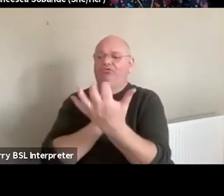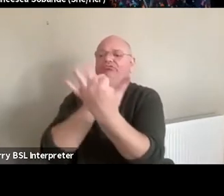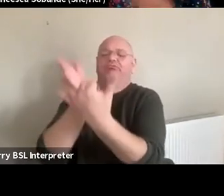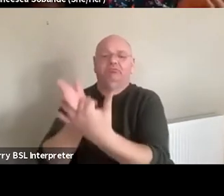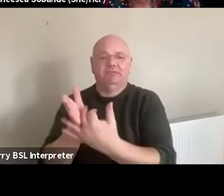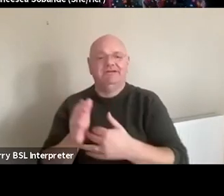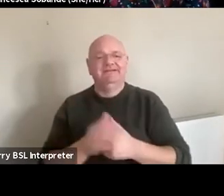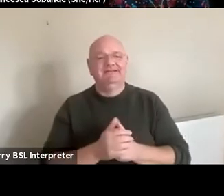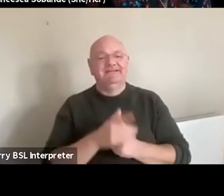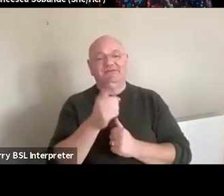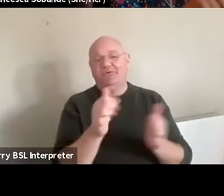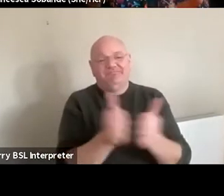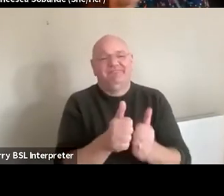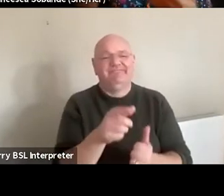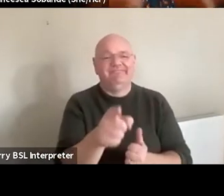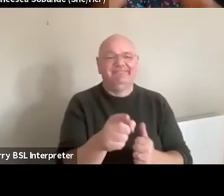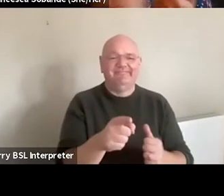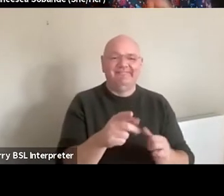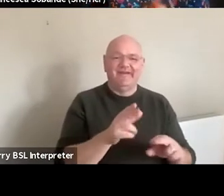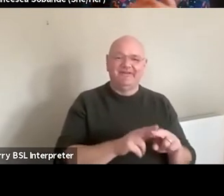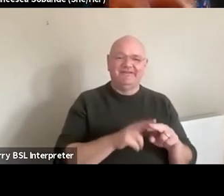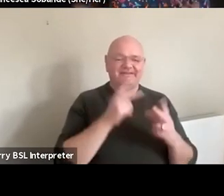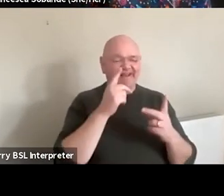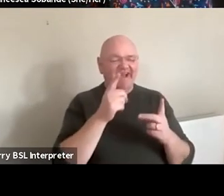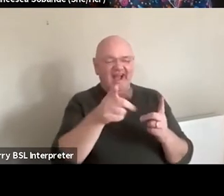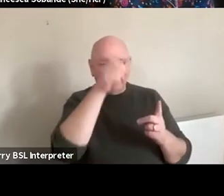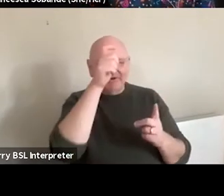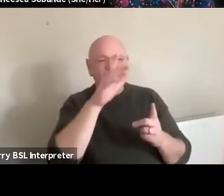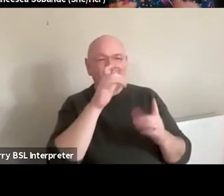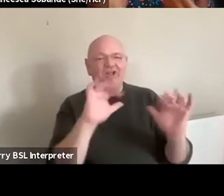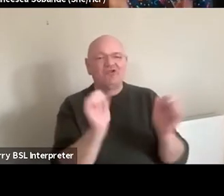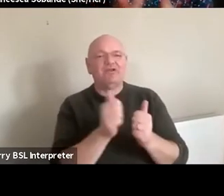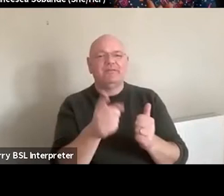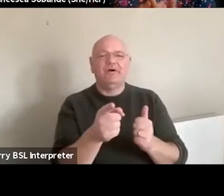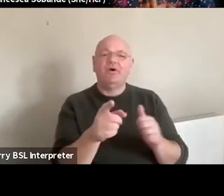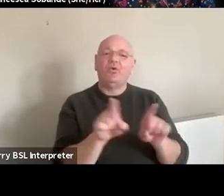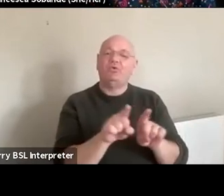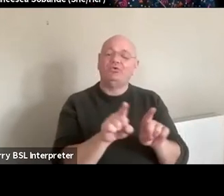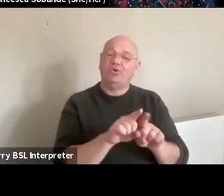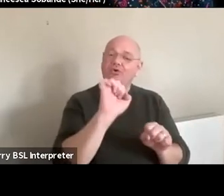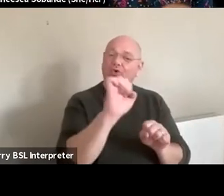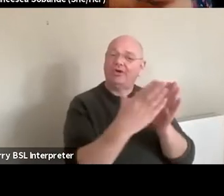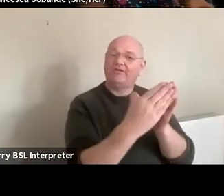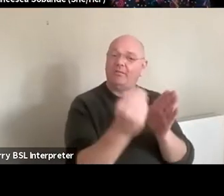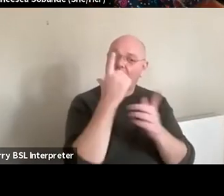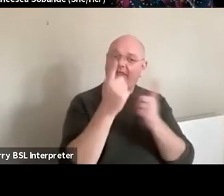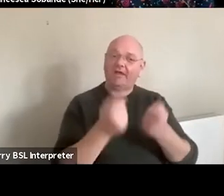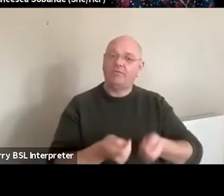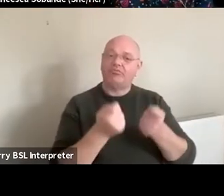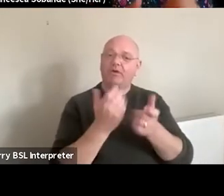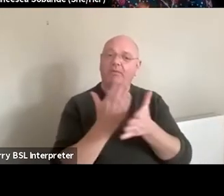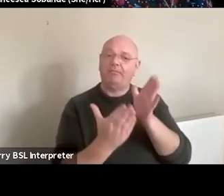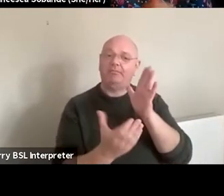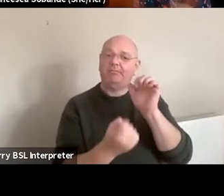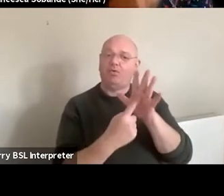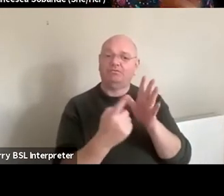escape. Yeah, yeah. I knew you'd be. I was also just thinking one final thing to do with this. I feel like what you shared also brings up really important questions to do with architecture and